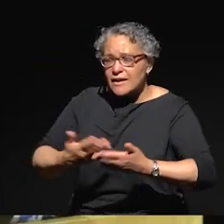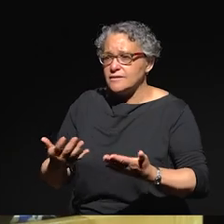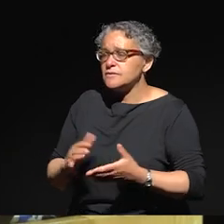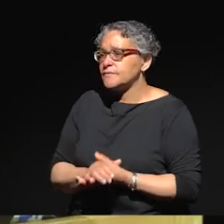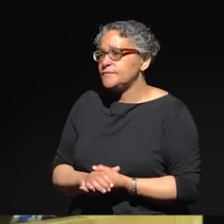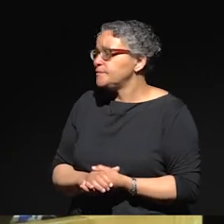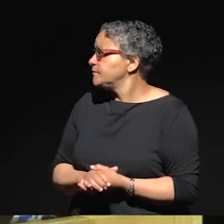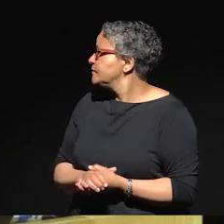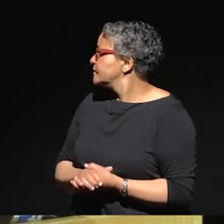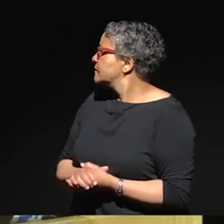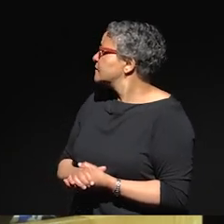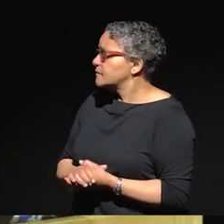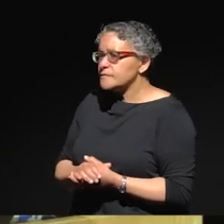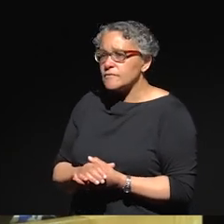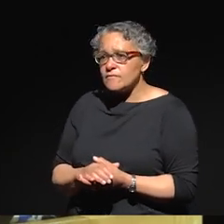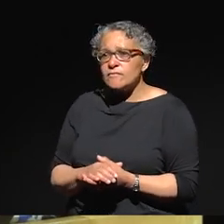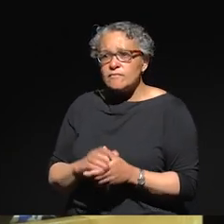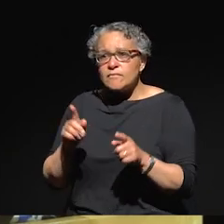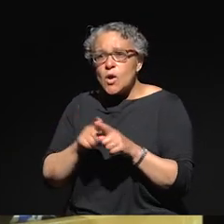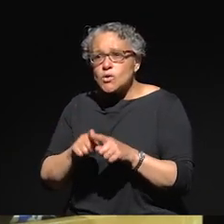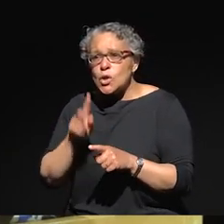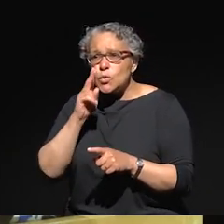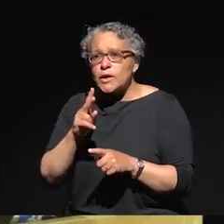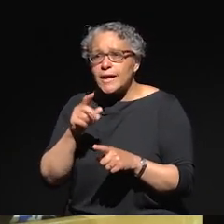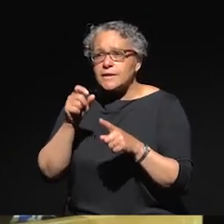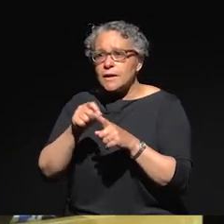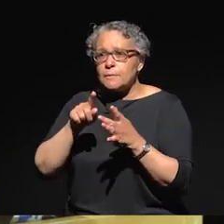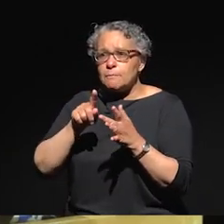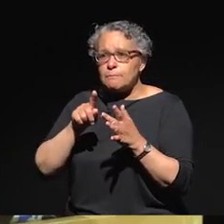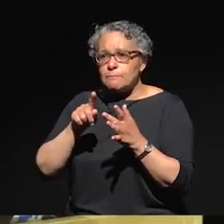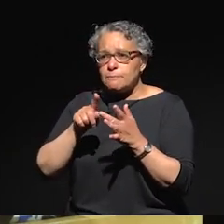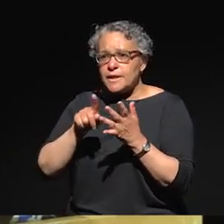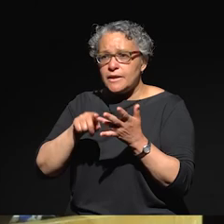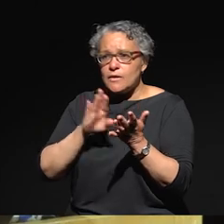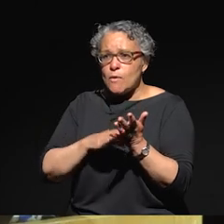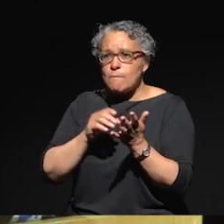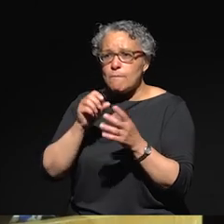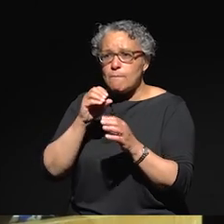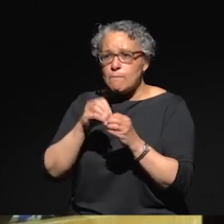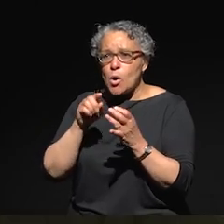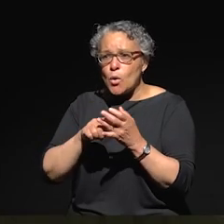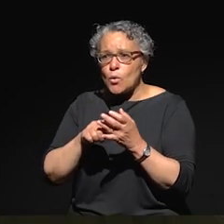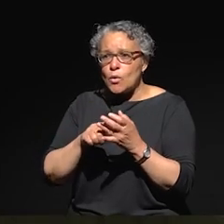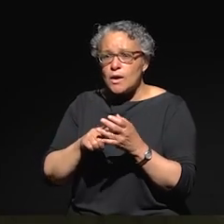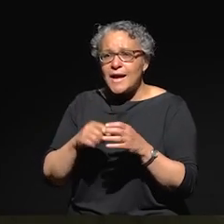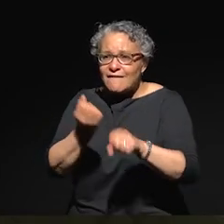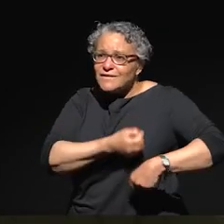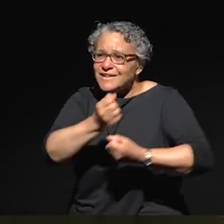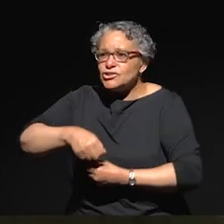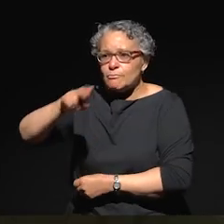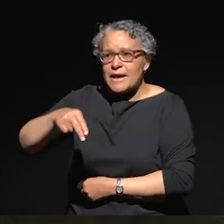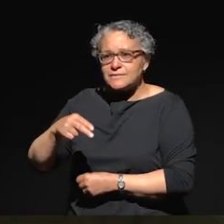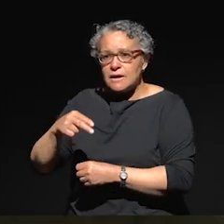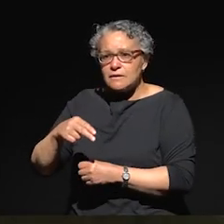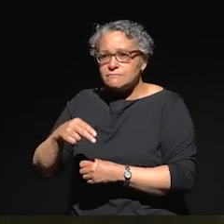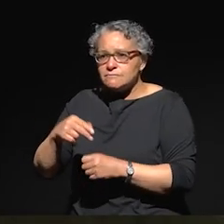part of what's happening. He's also looking at Sebastiano del Piombo, who's a great Venetian painter, who is a rival of his, allied with Michelangelo.